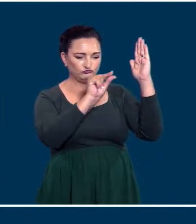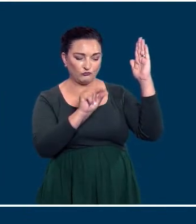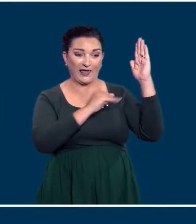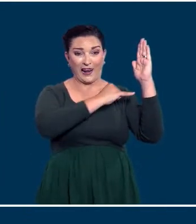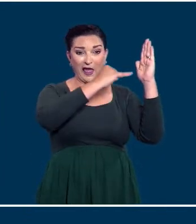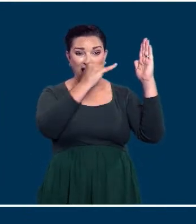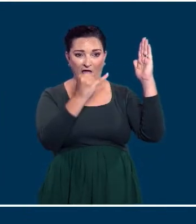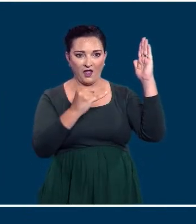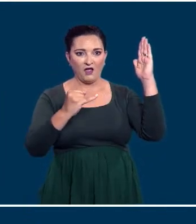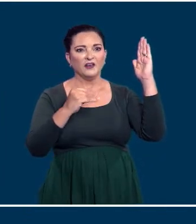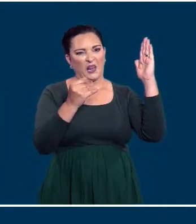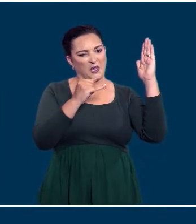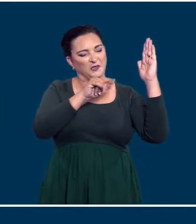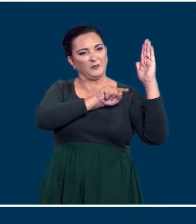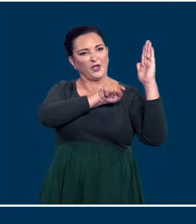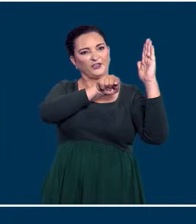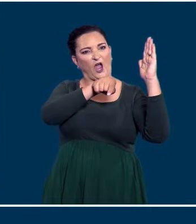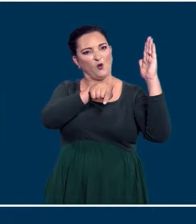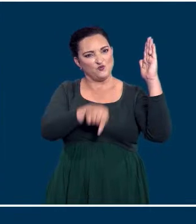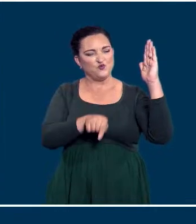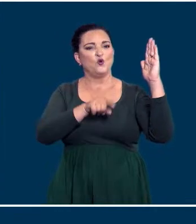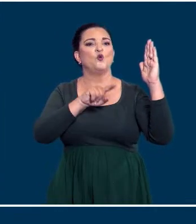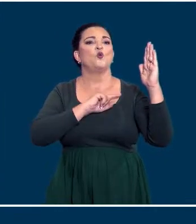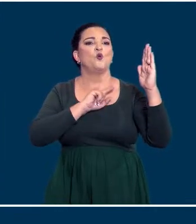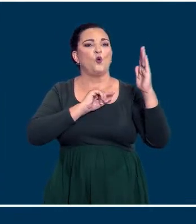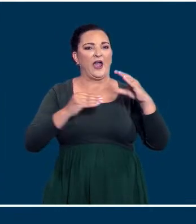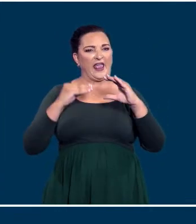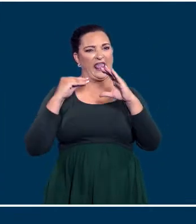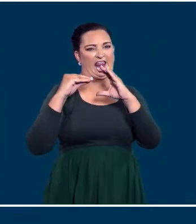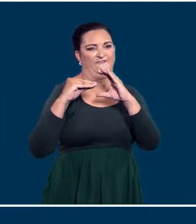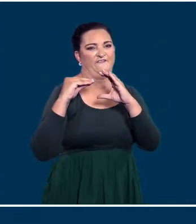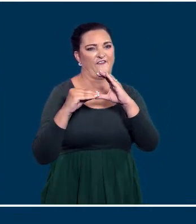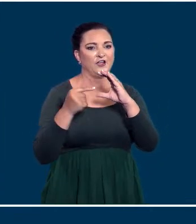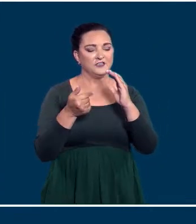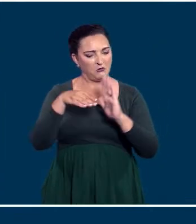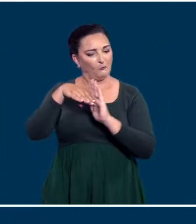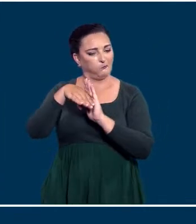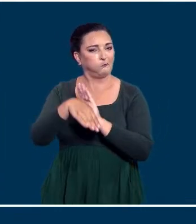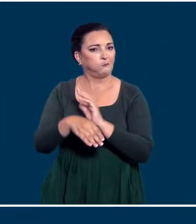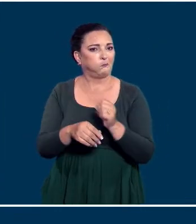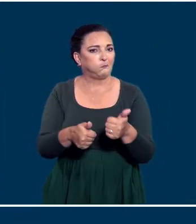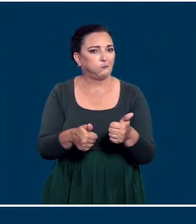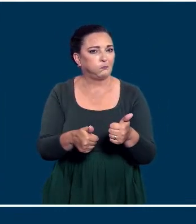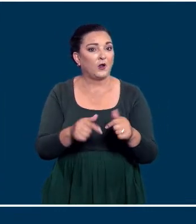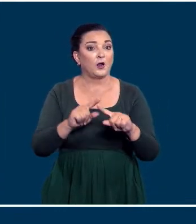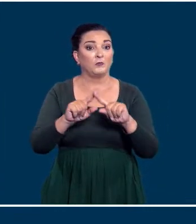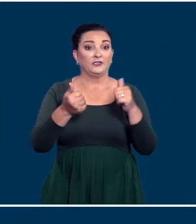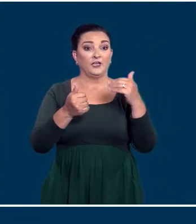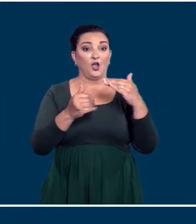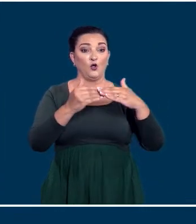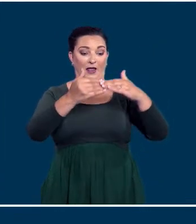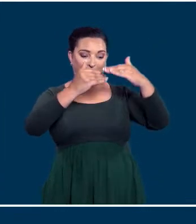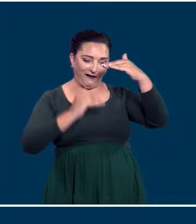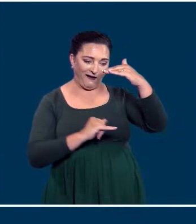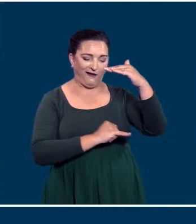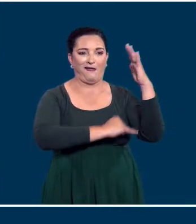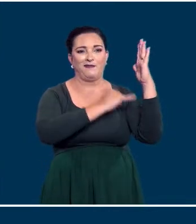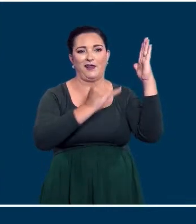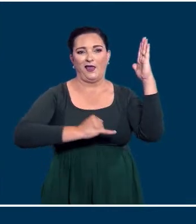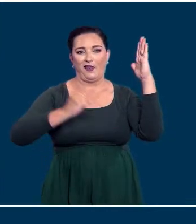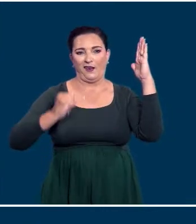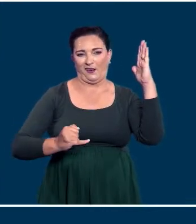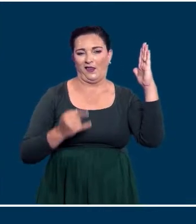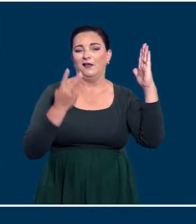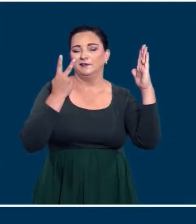helped to pull down core inflation. And as that came down, underlying inflation more broadly, our different measures